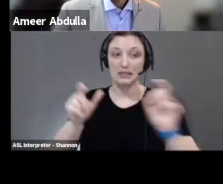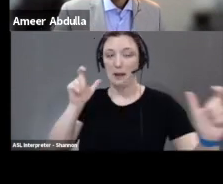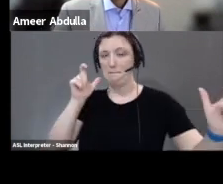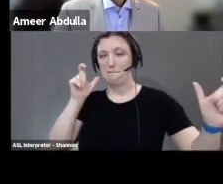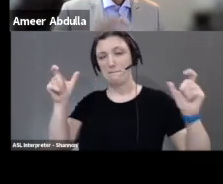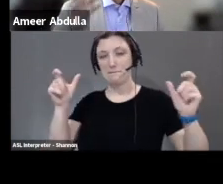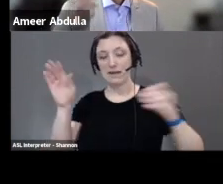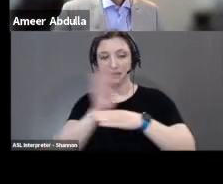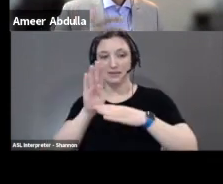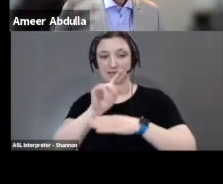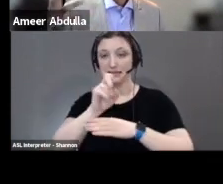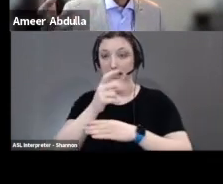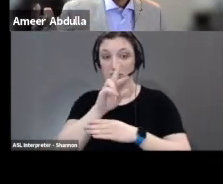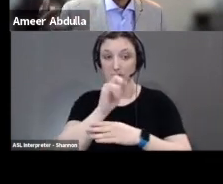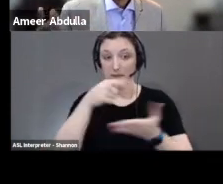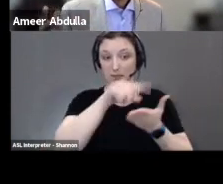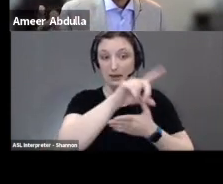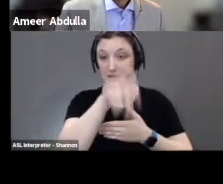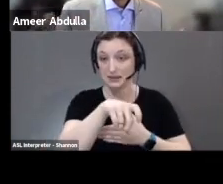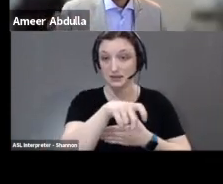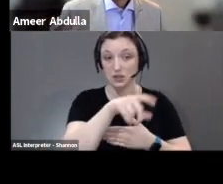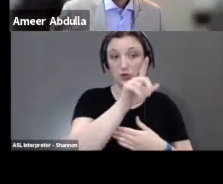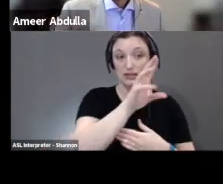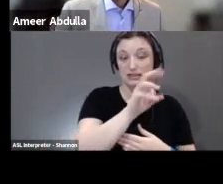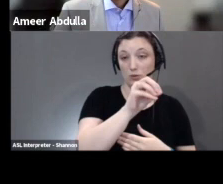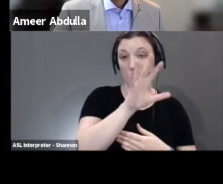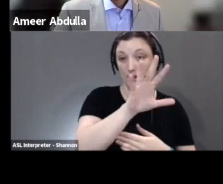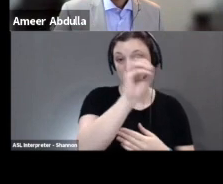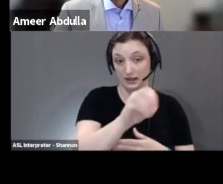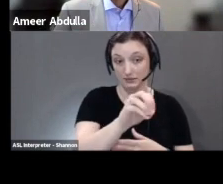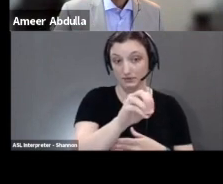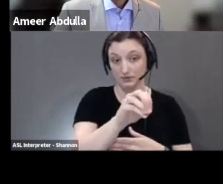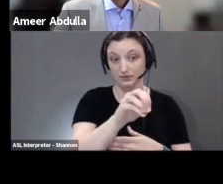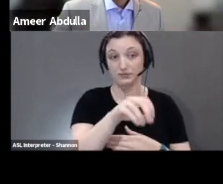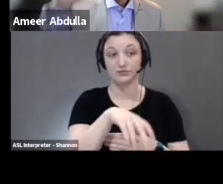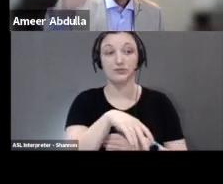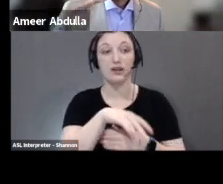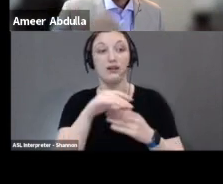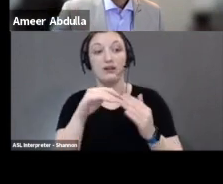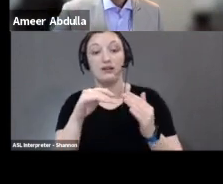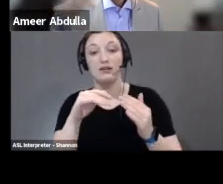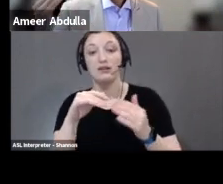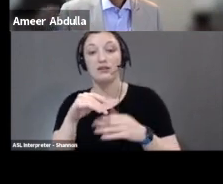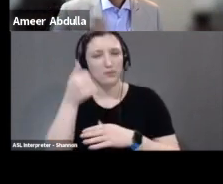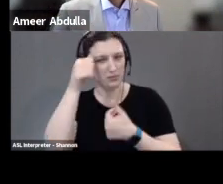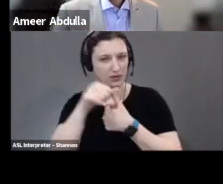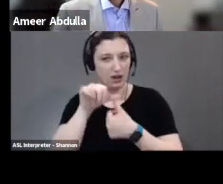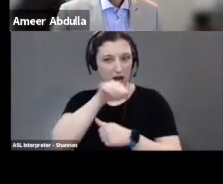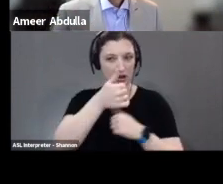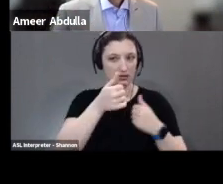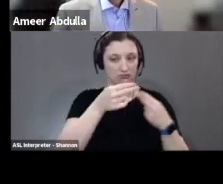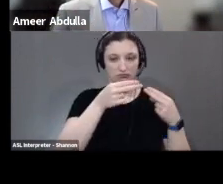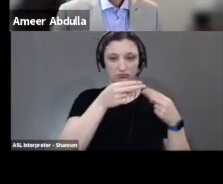in Ontario, and then it will pay that eligible dividend. Remember I mentioned that earlier on that other slide with that chart. That tax